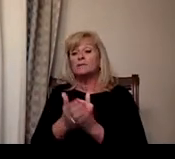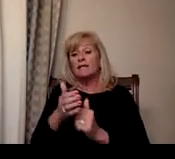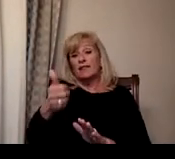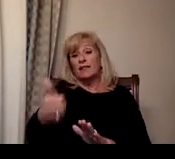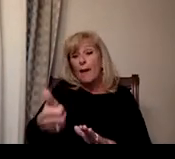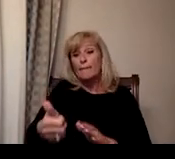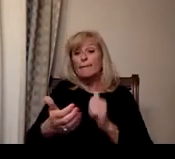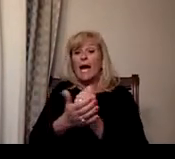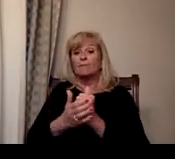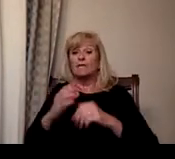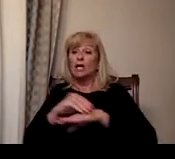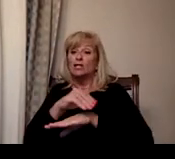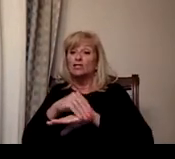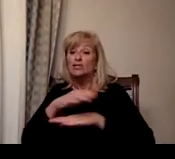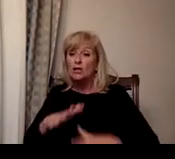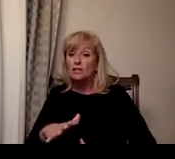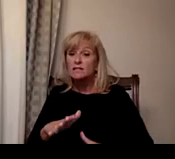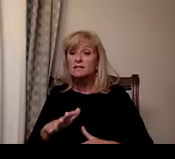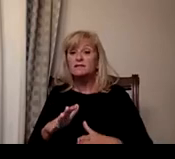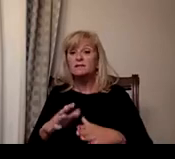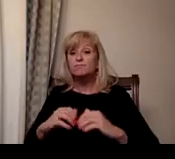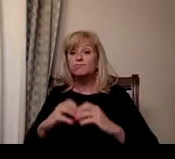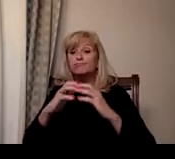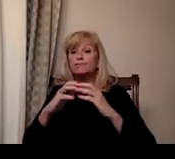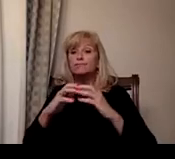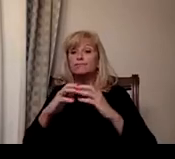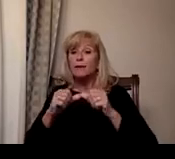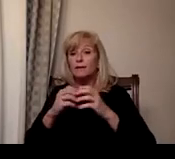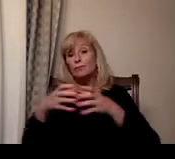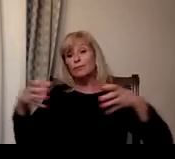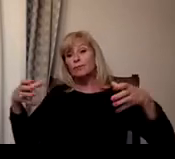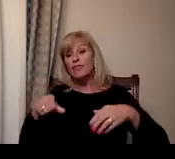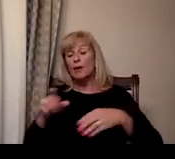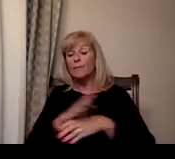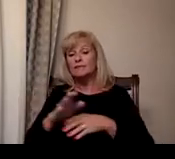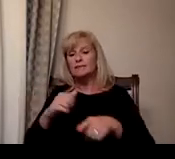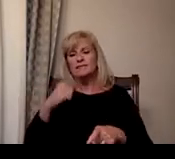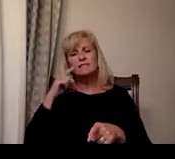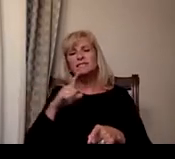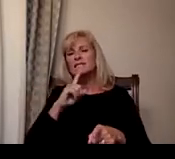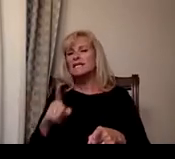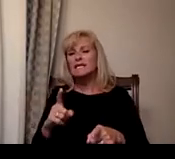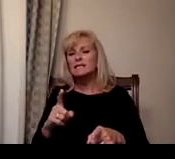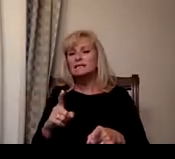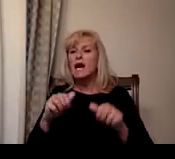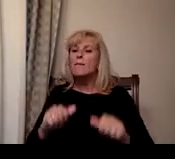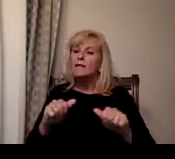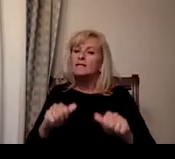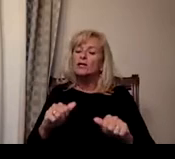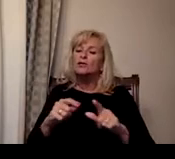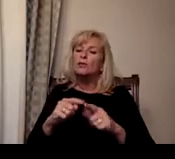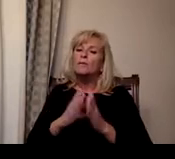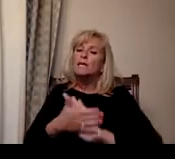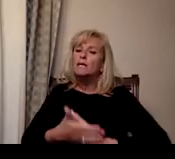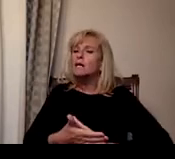businesses. It is this beautiful circle that I believe will allow us to become abundant beyond our wildest dreams